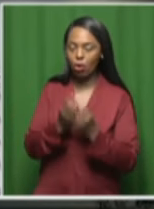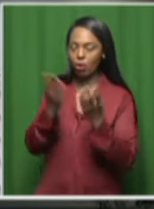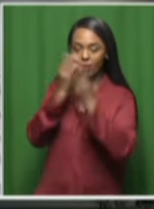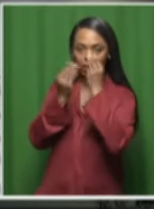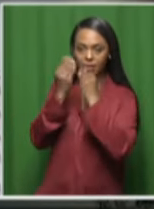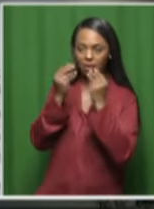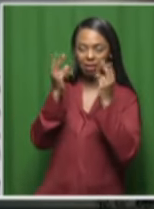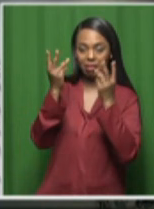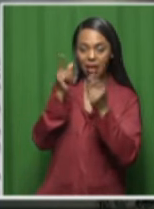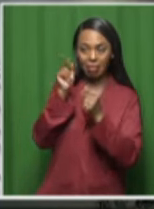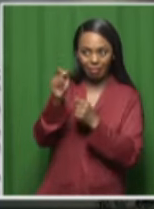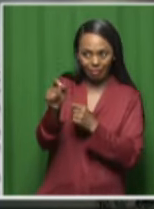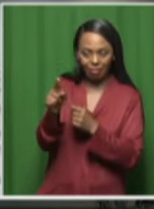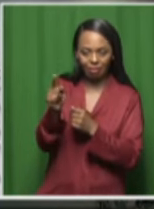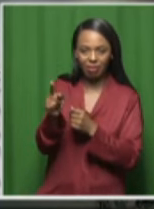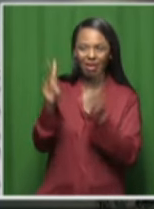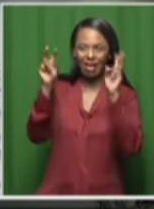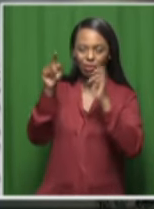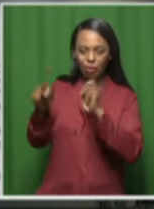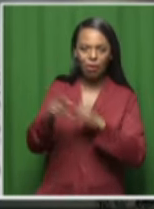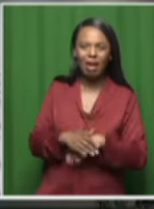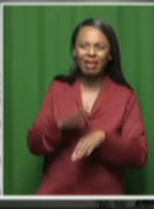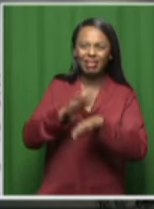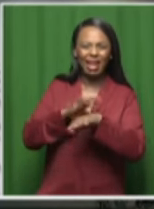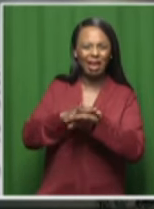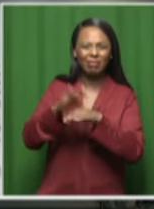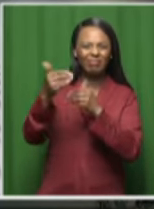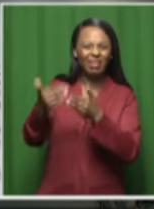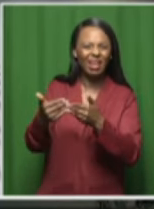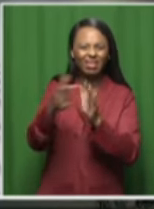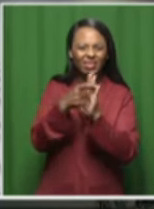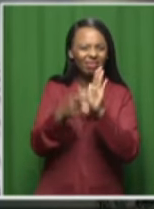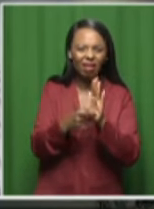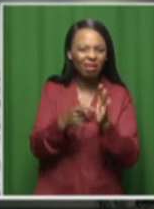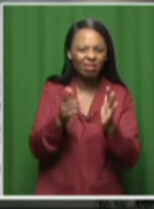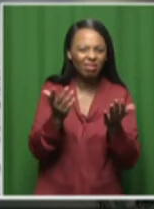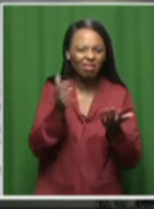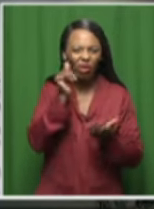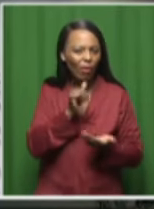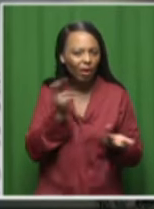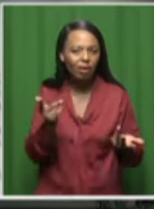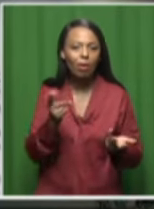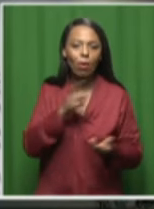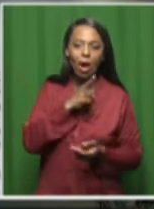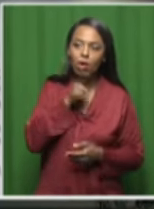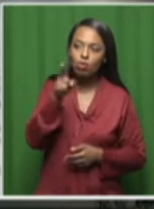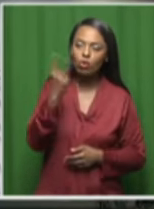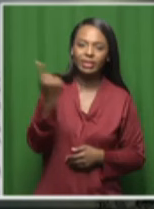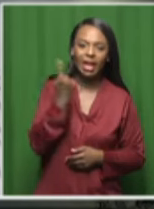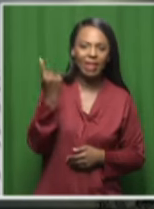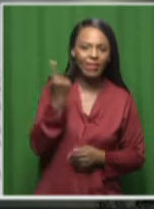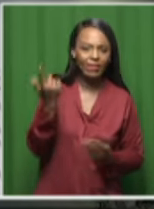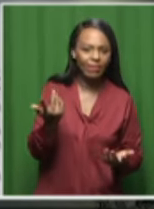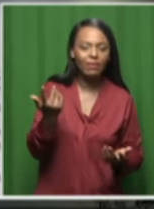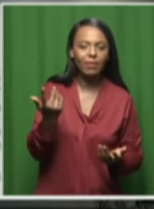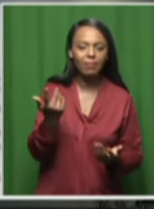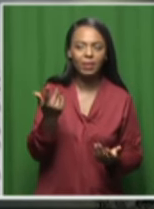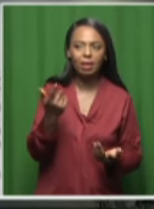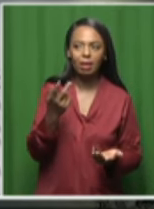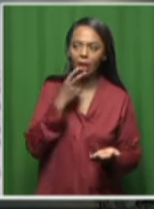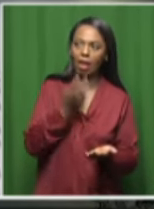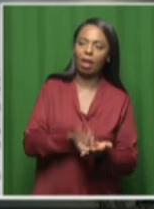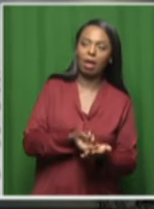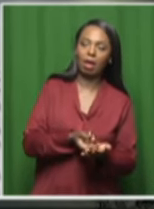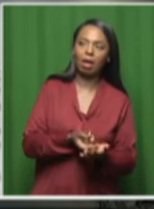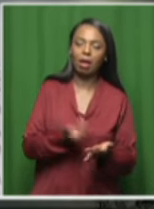But let's talk of the timeline here, because as you say, you yourself sure. were taken a little bit on the back